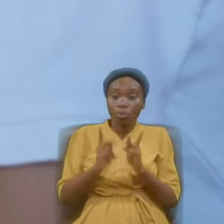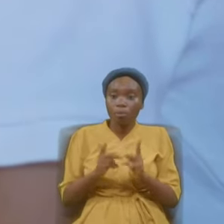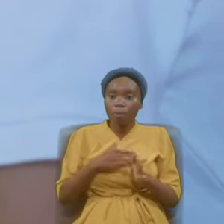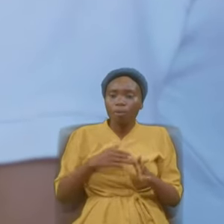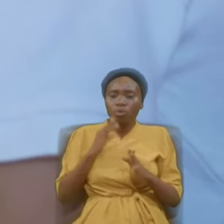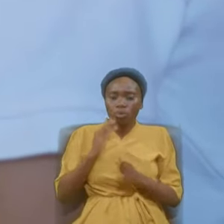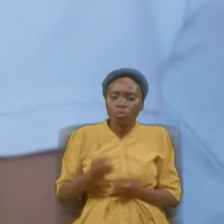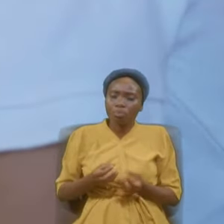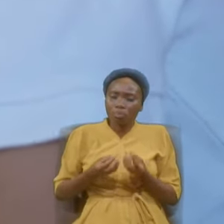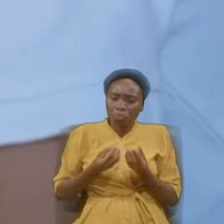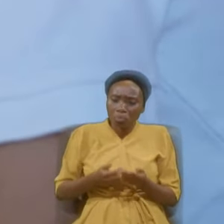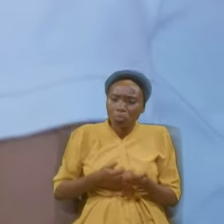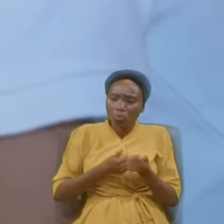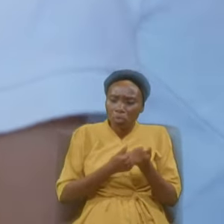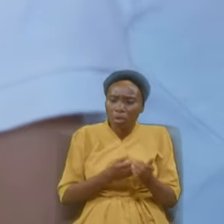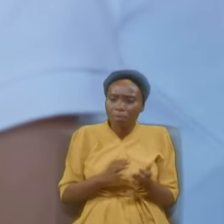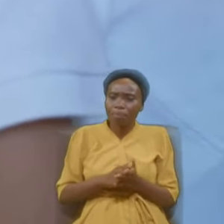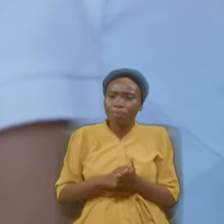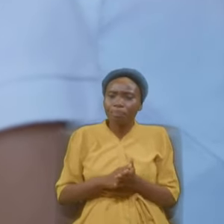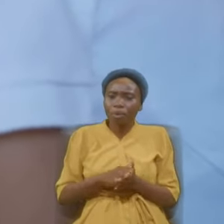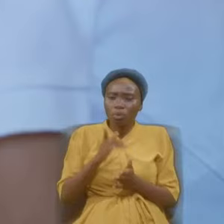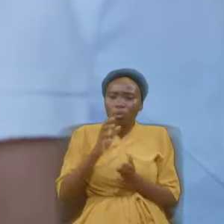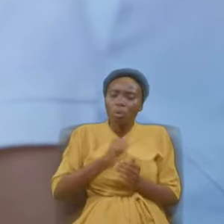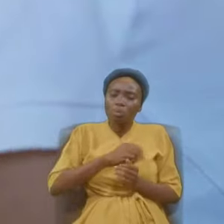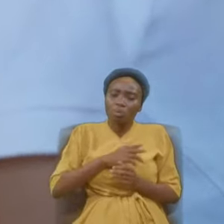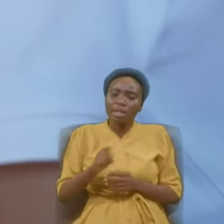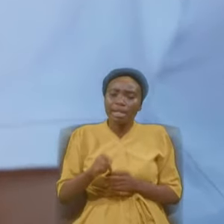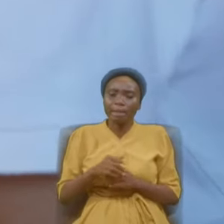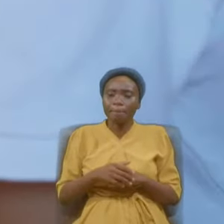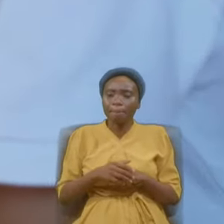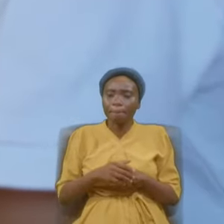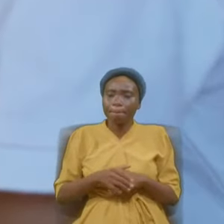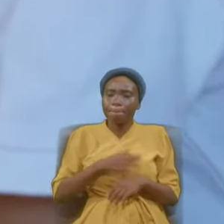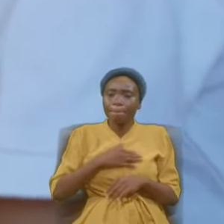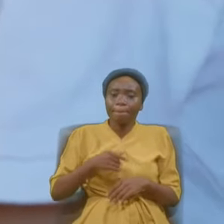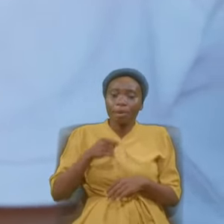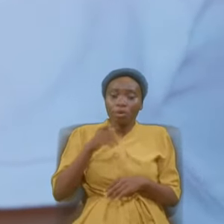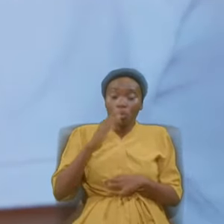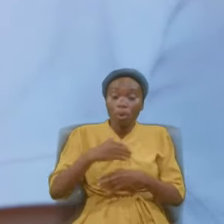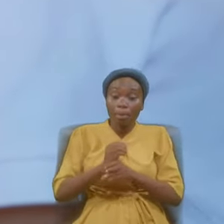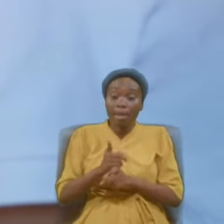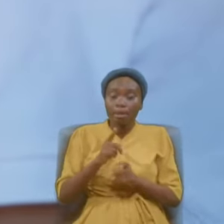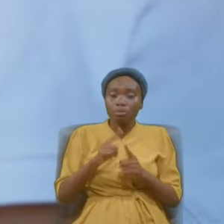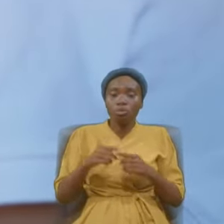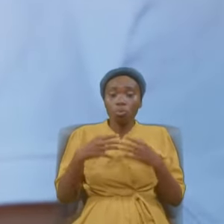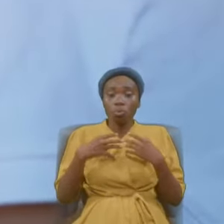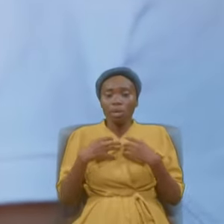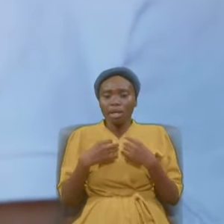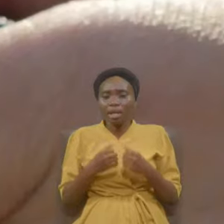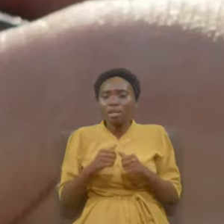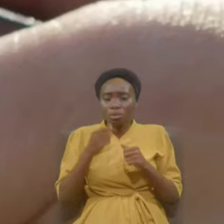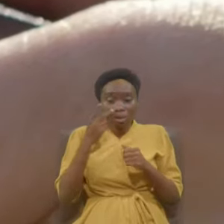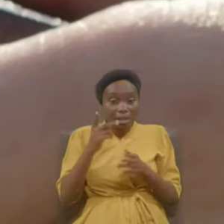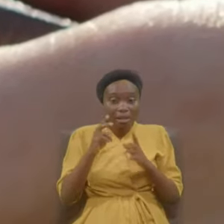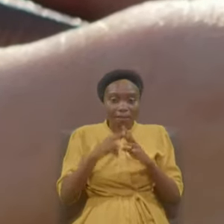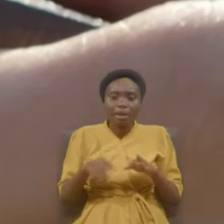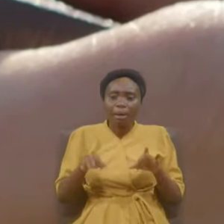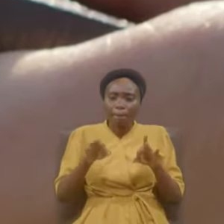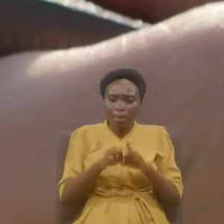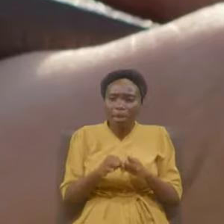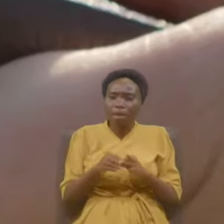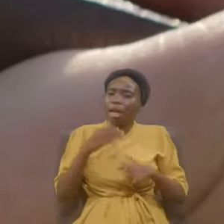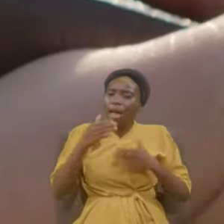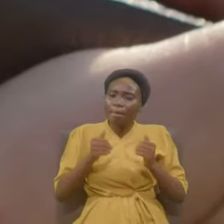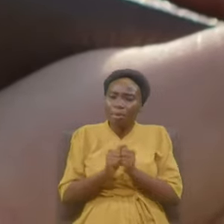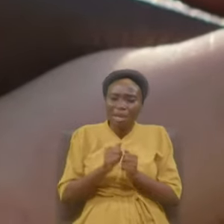nursing them, cherishing them. You'll appreciate them. And you will make them to feel very important. You rejoice